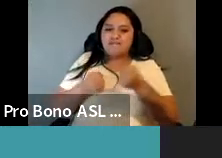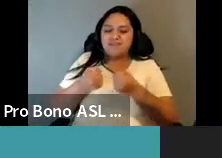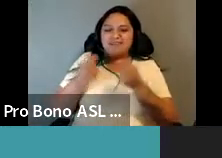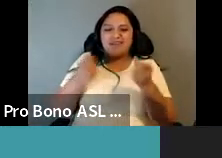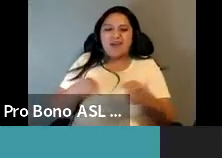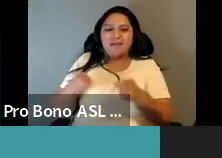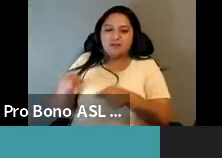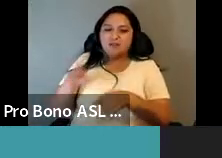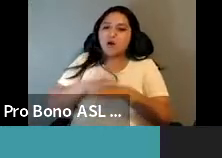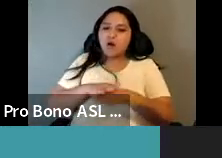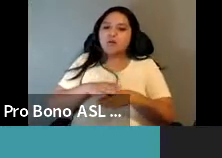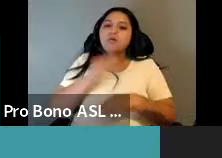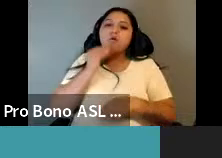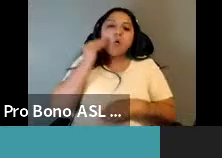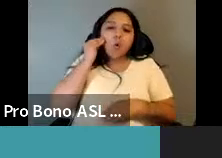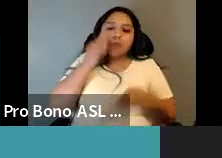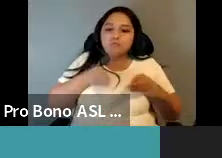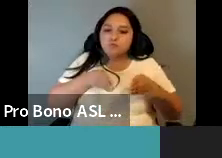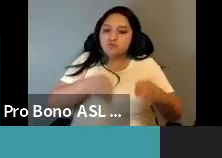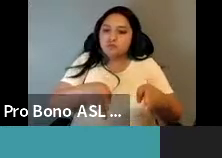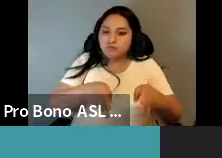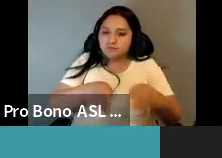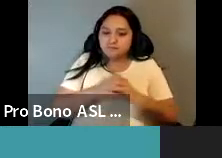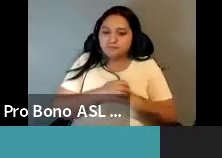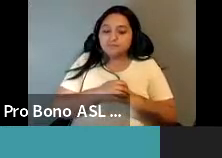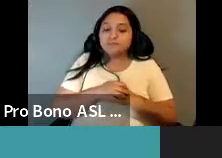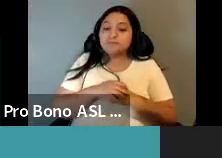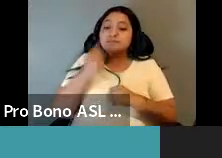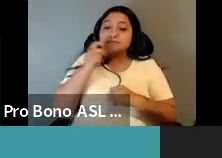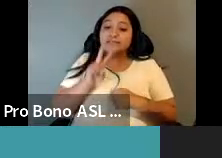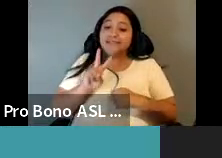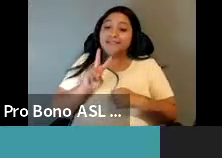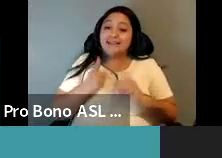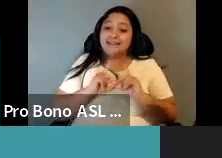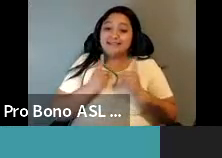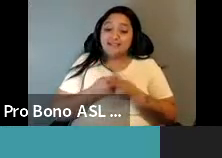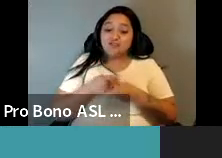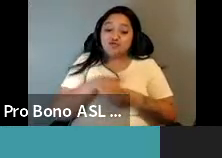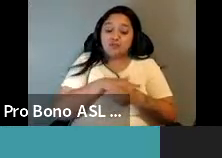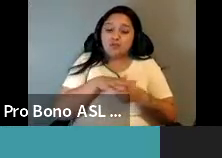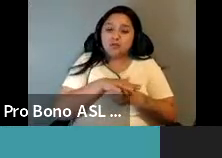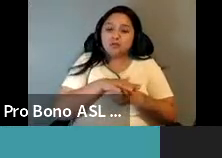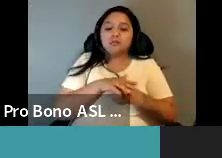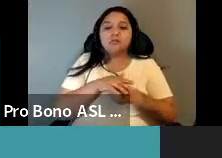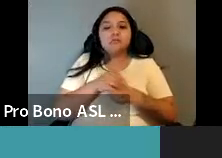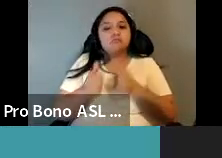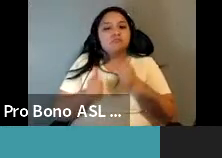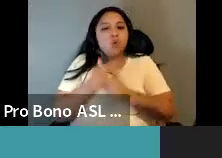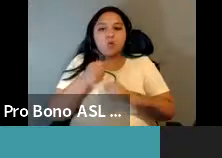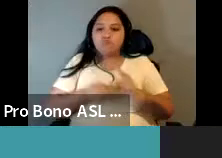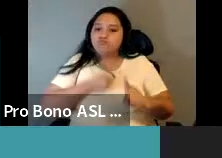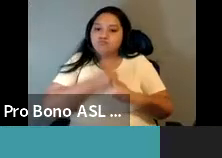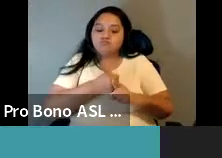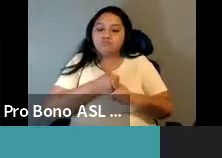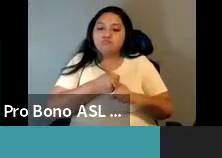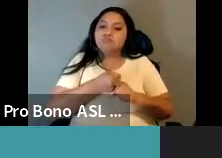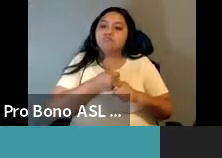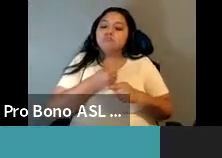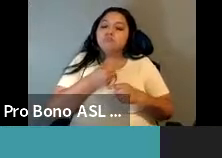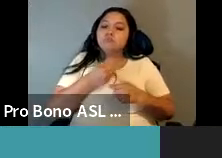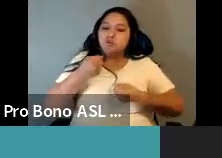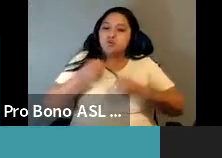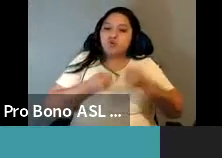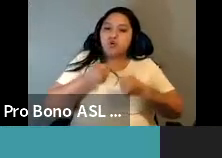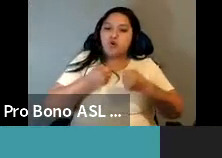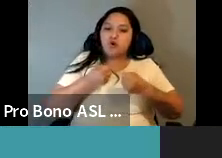streets. In the second district, more people die from traffic-related crashes than